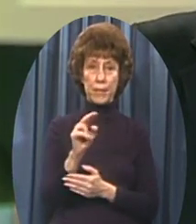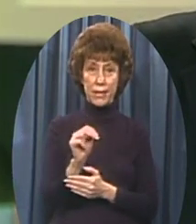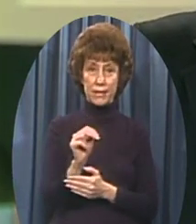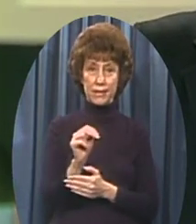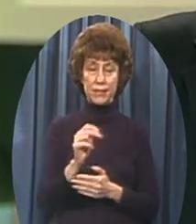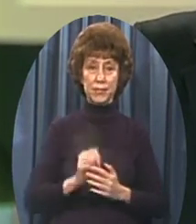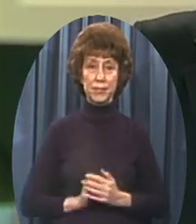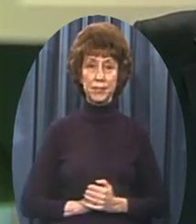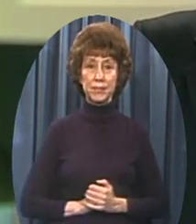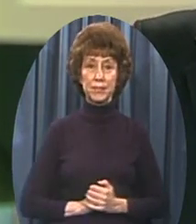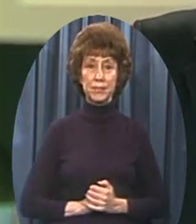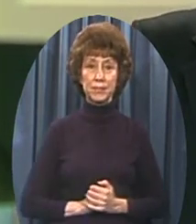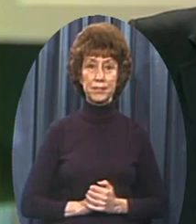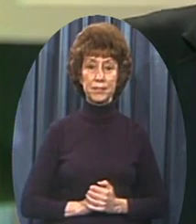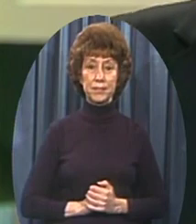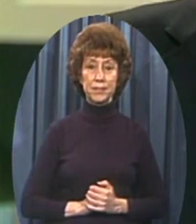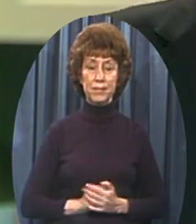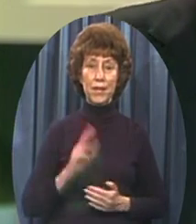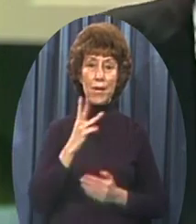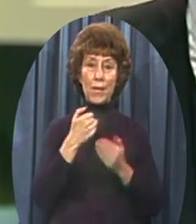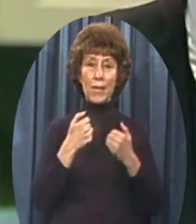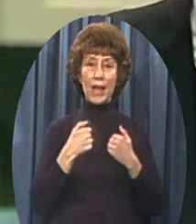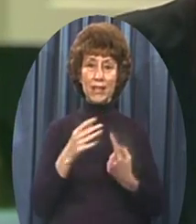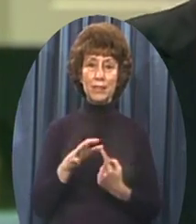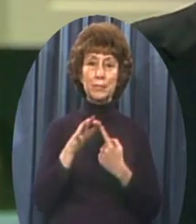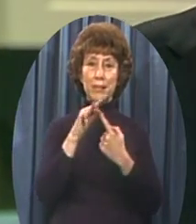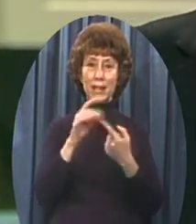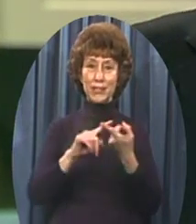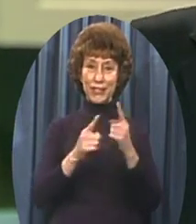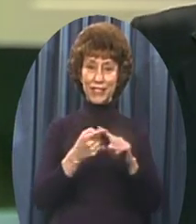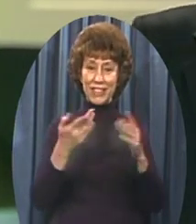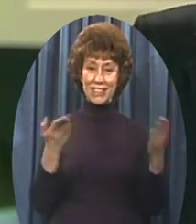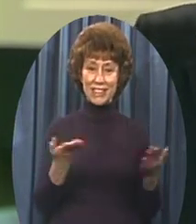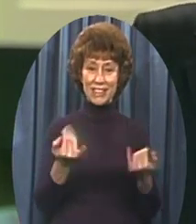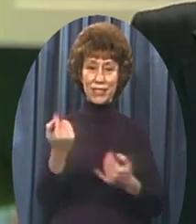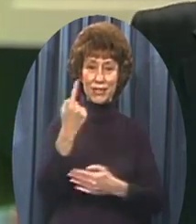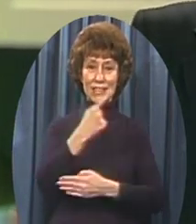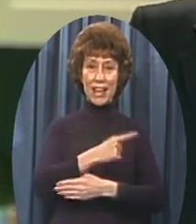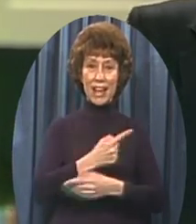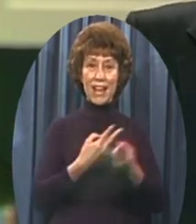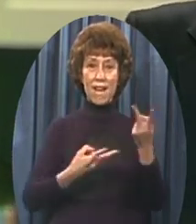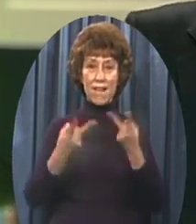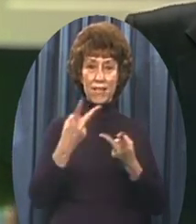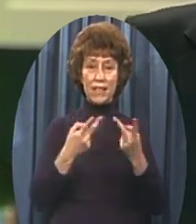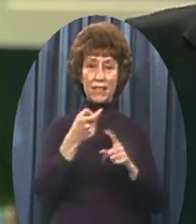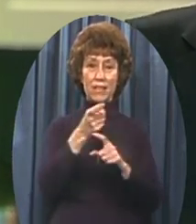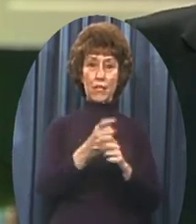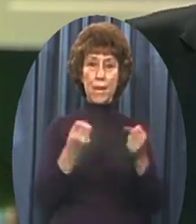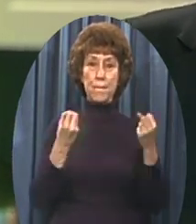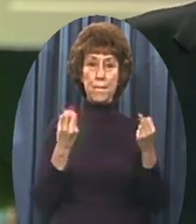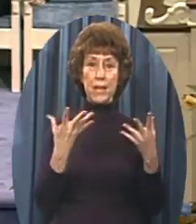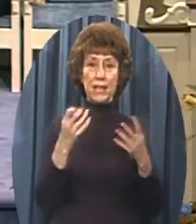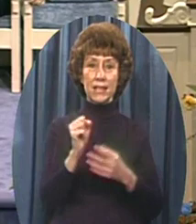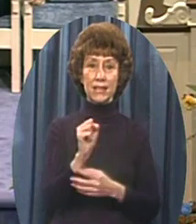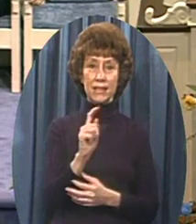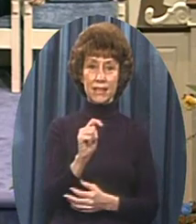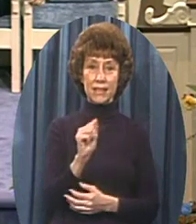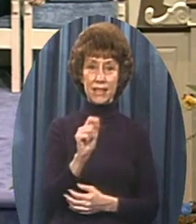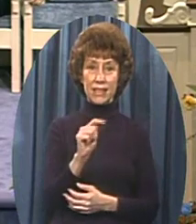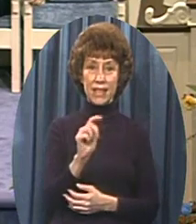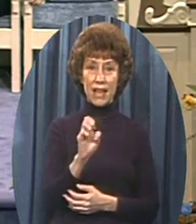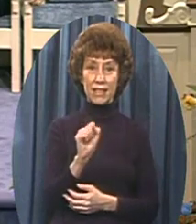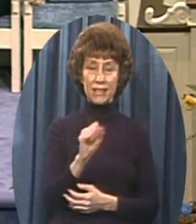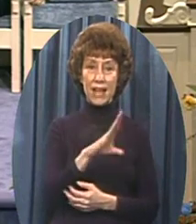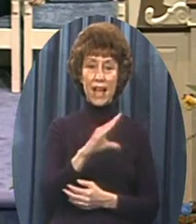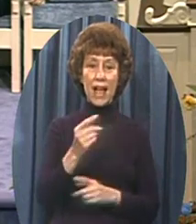today. We have some very special friends here. They've come here from many states and